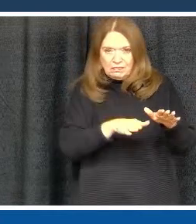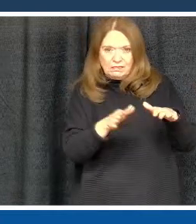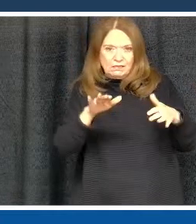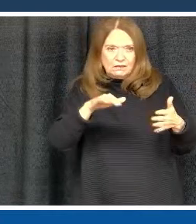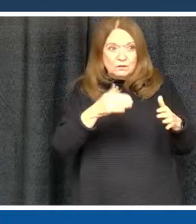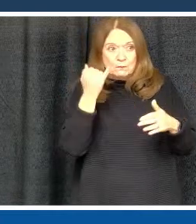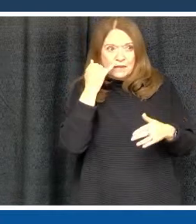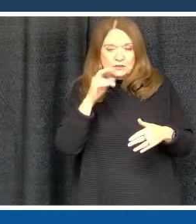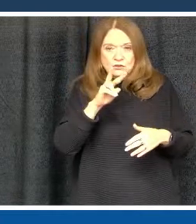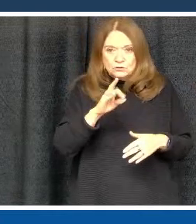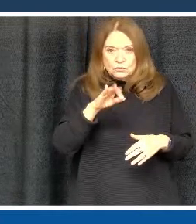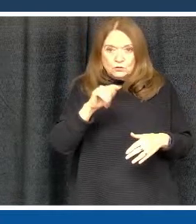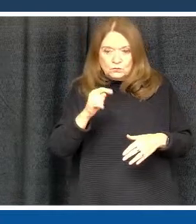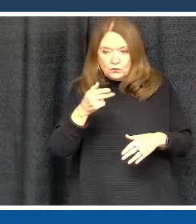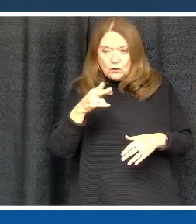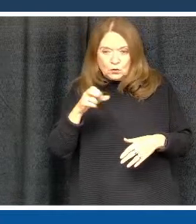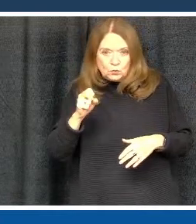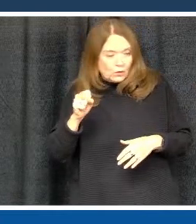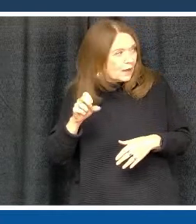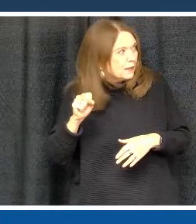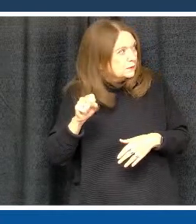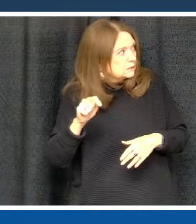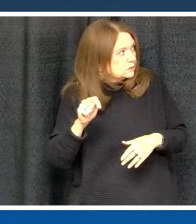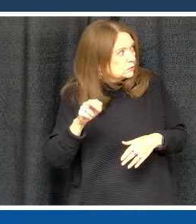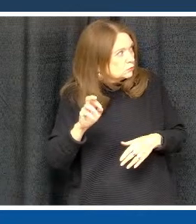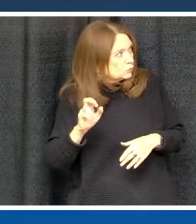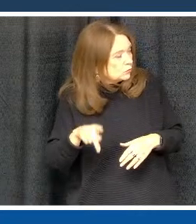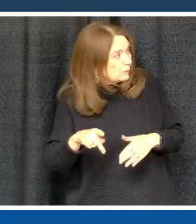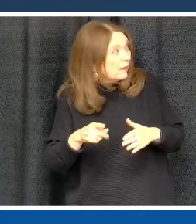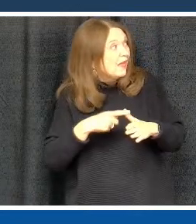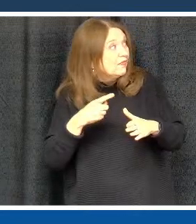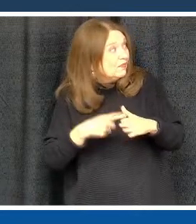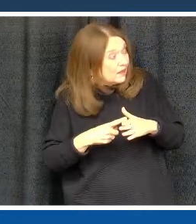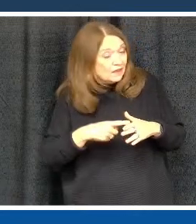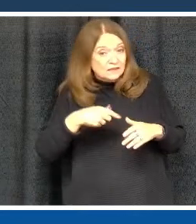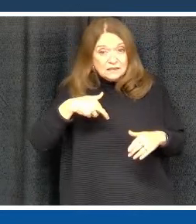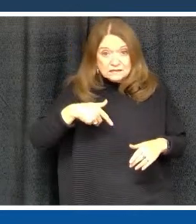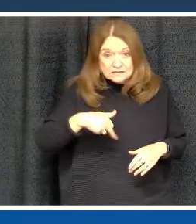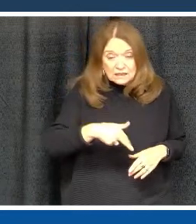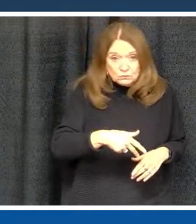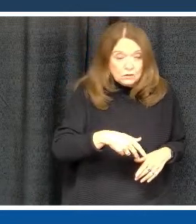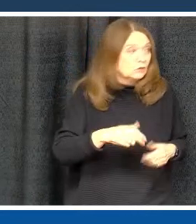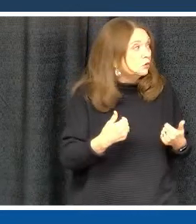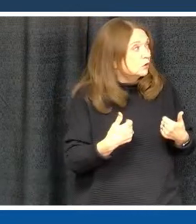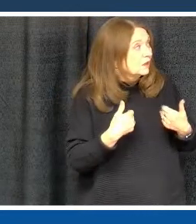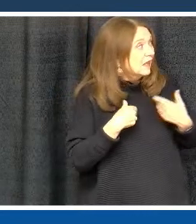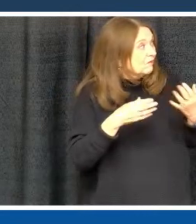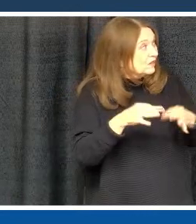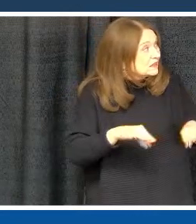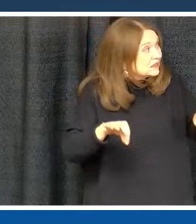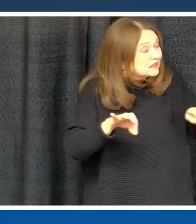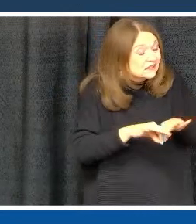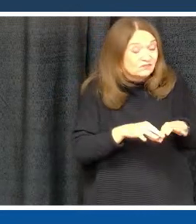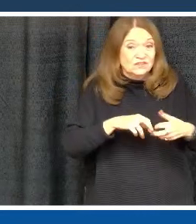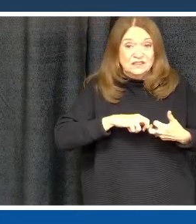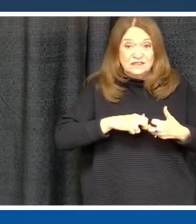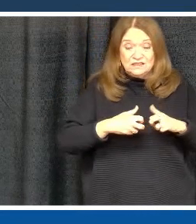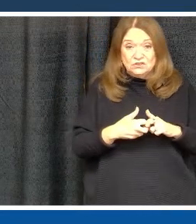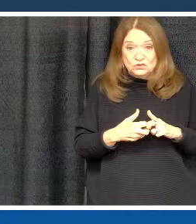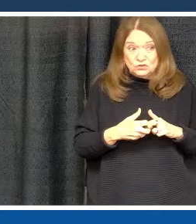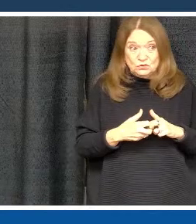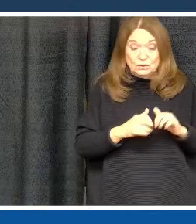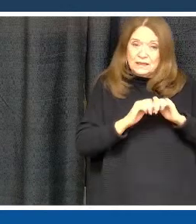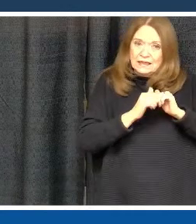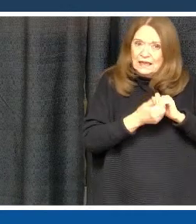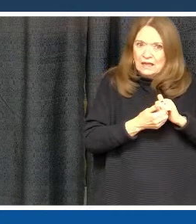2 foot grass strip here next to the extruded curb and then a sidewalk, you're going to have a significant issue. And how do